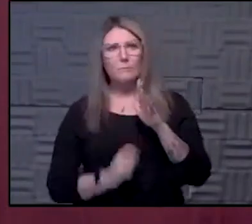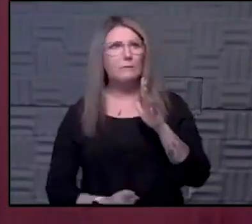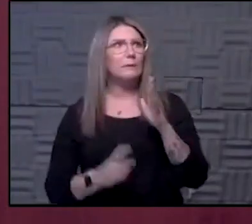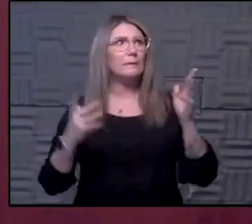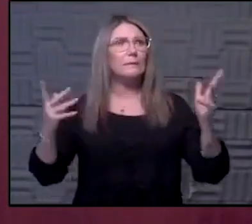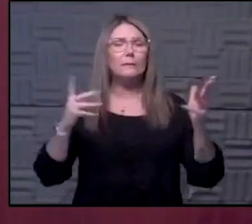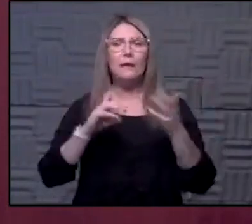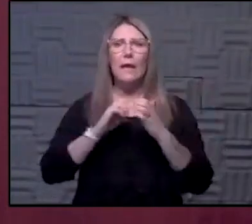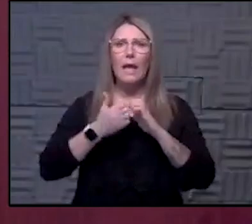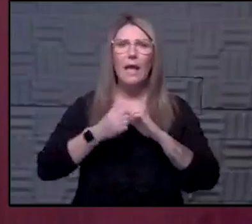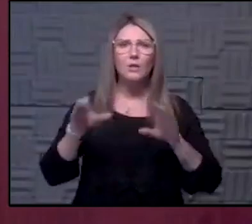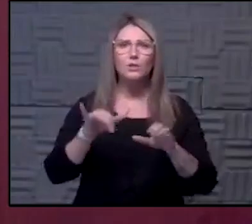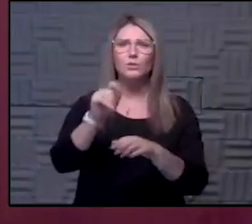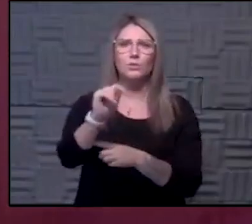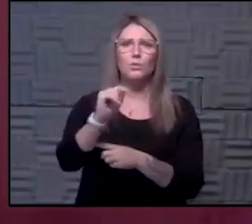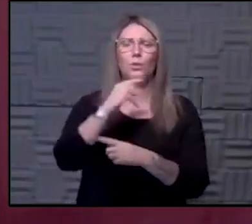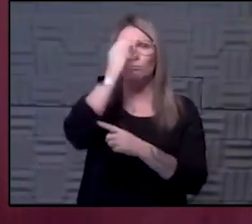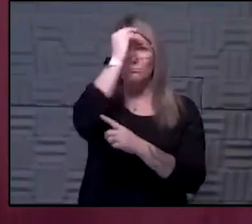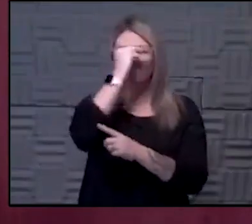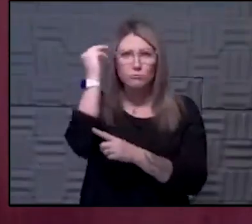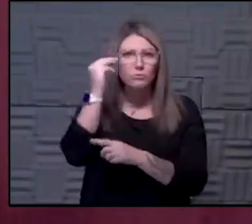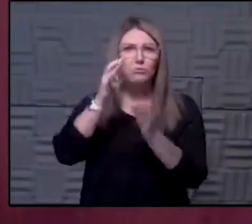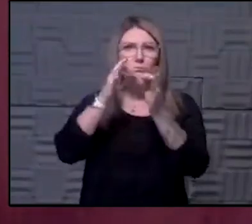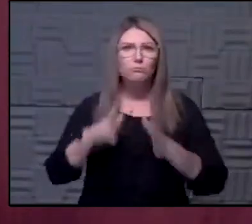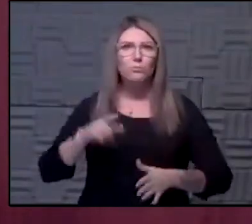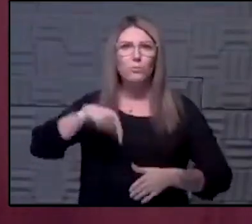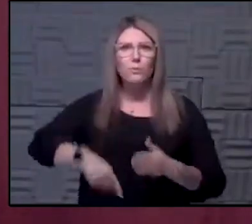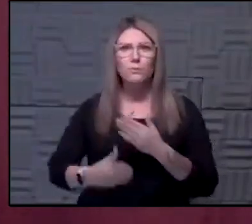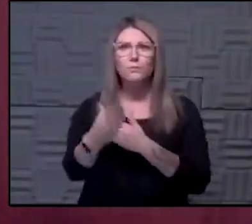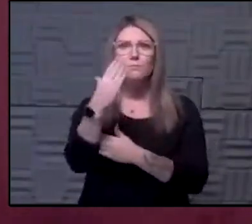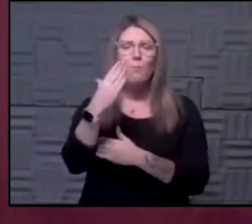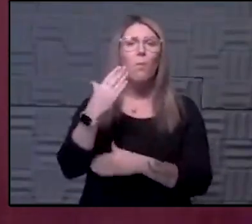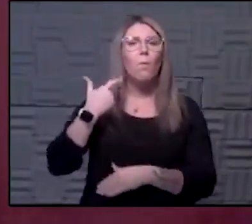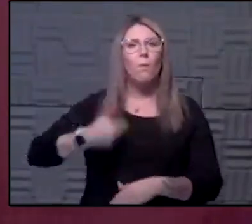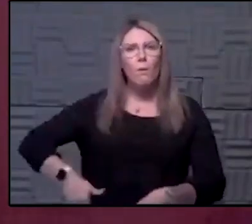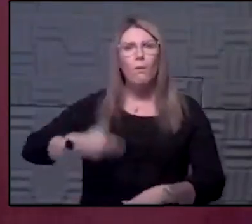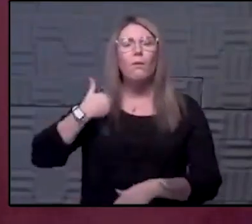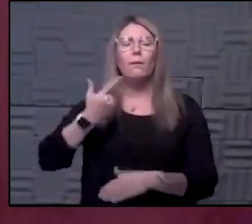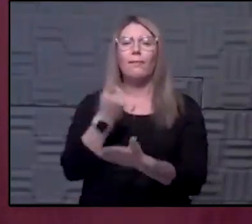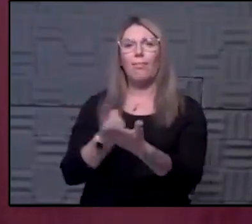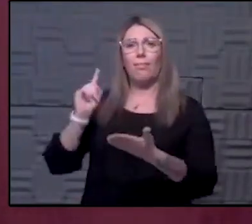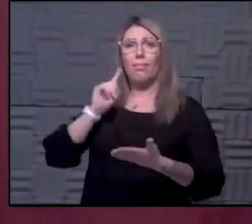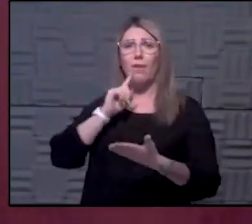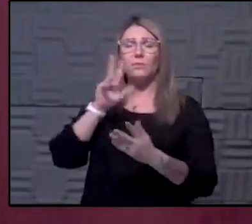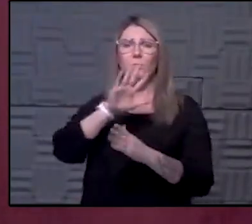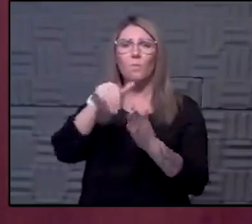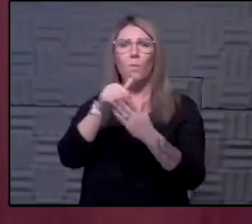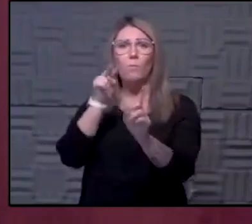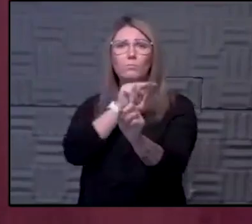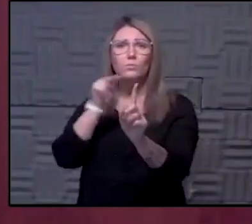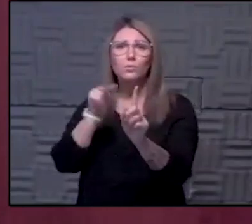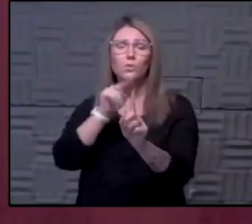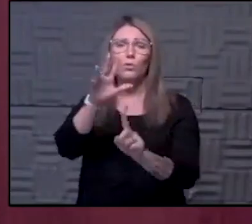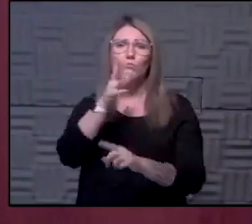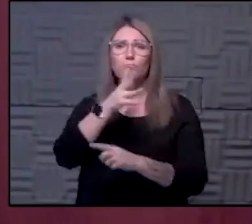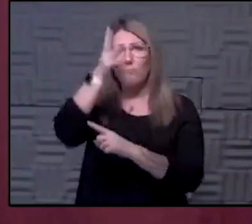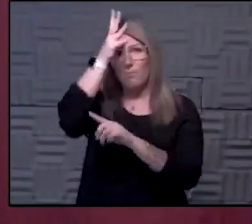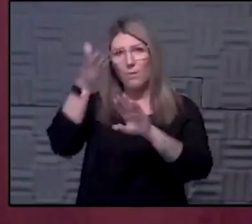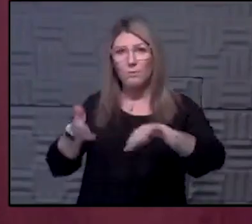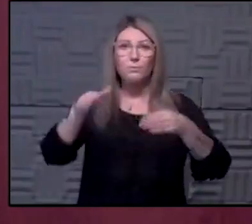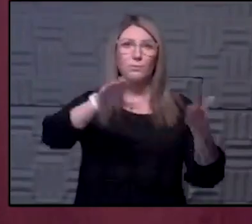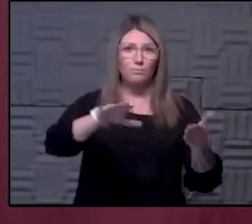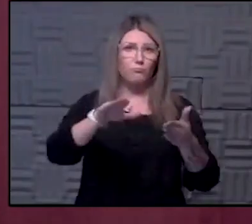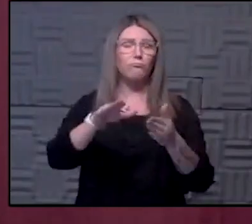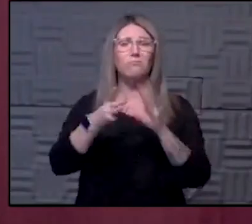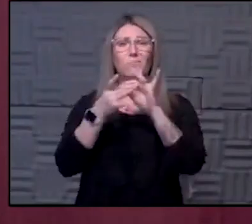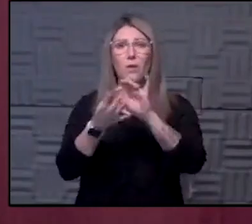do it. I think Michelle, who is our interpreter this morning, last week probably put it all in perspective about her parents who passed away from COVID-19,